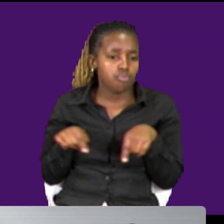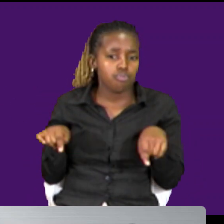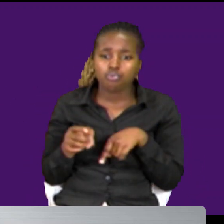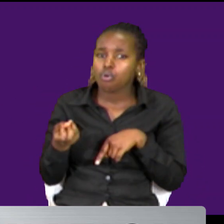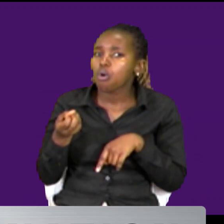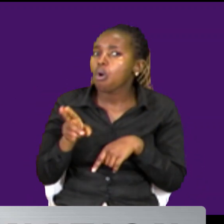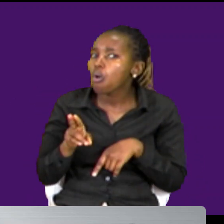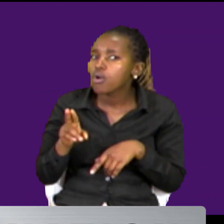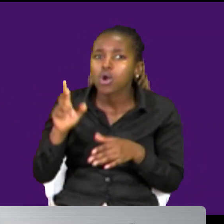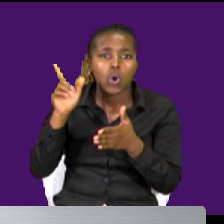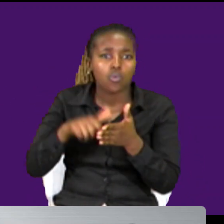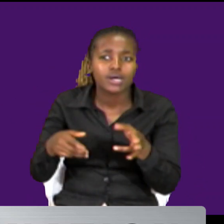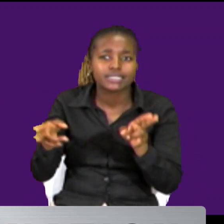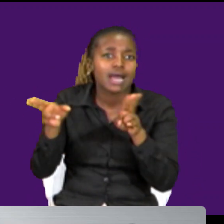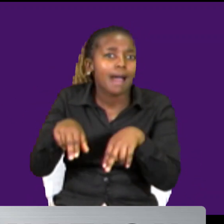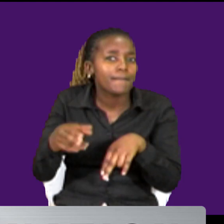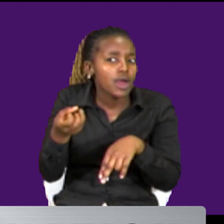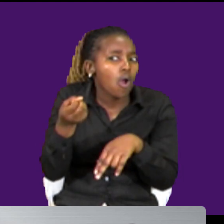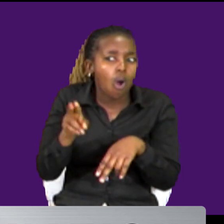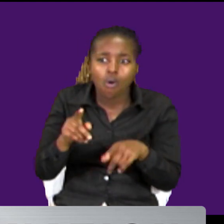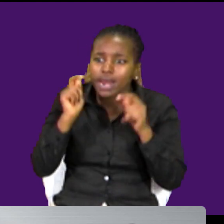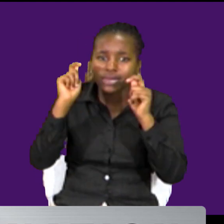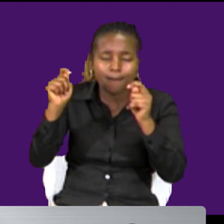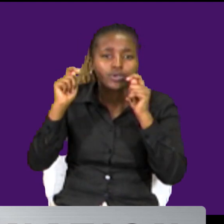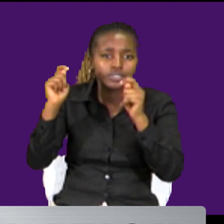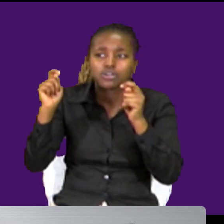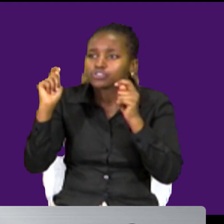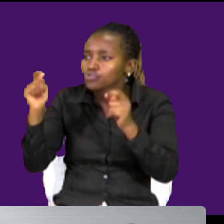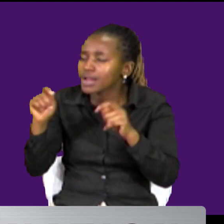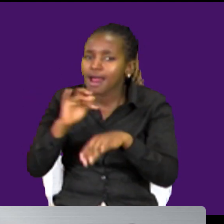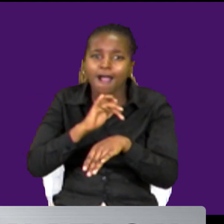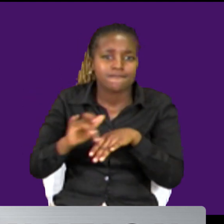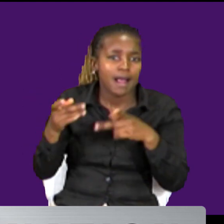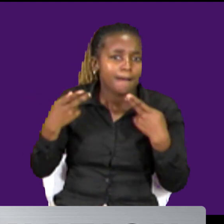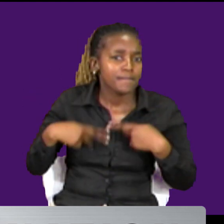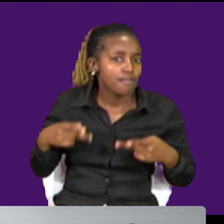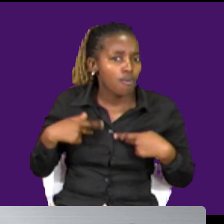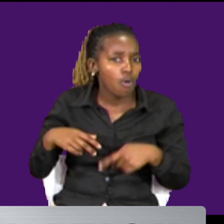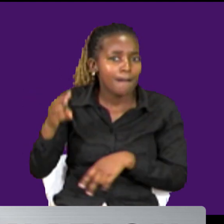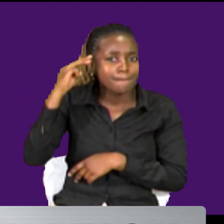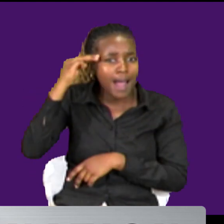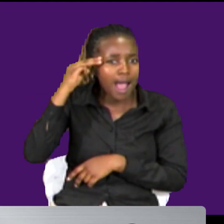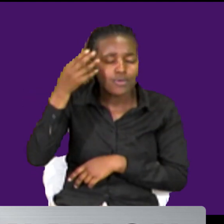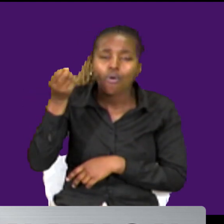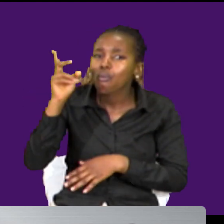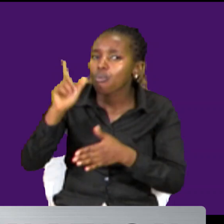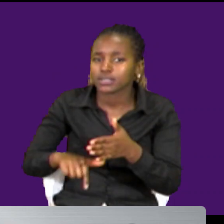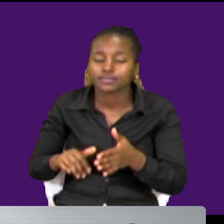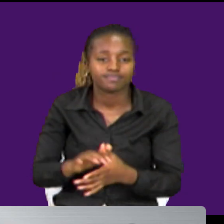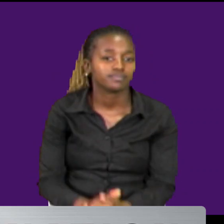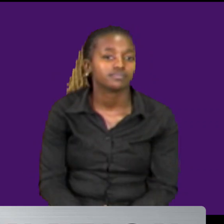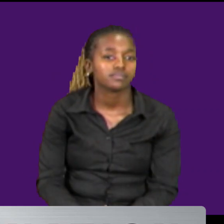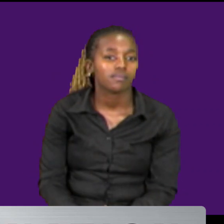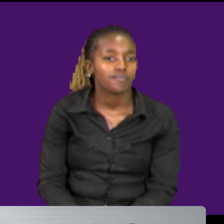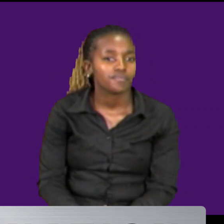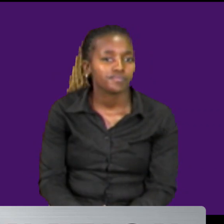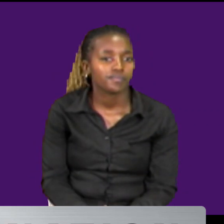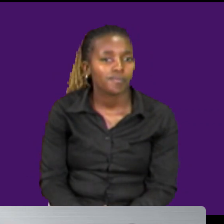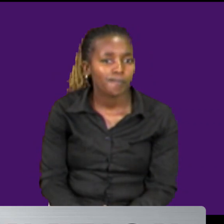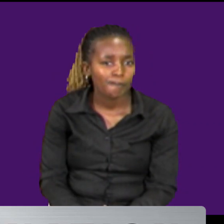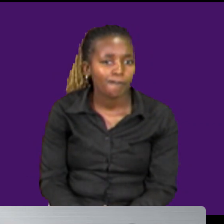demos, are these demos slowly getting into people's minds? Dan,